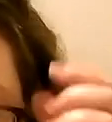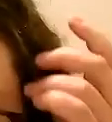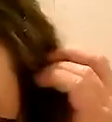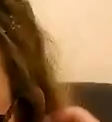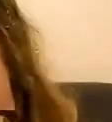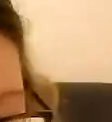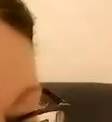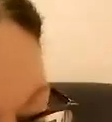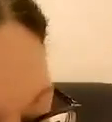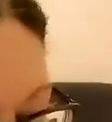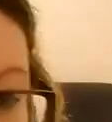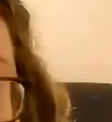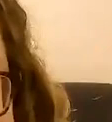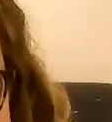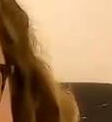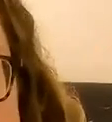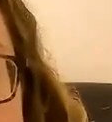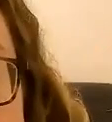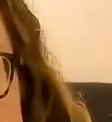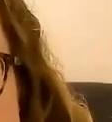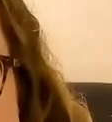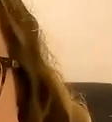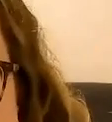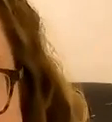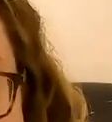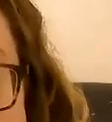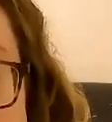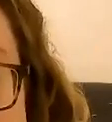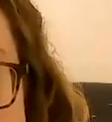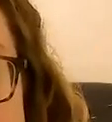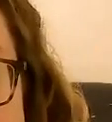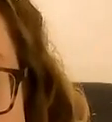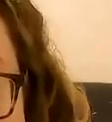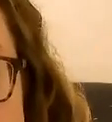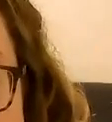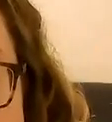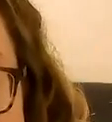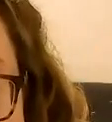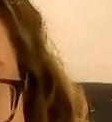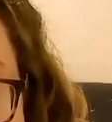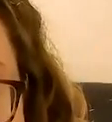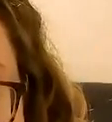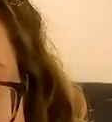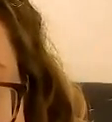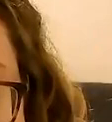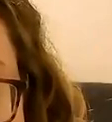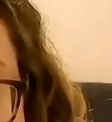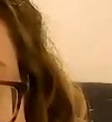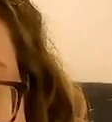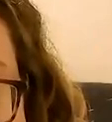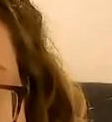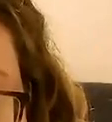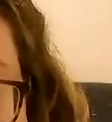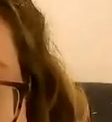more than happy to share that. So Might I also say that we hope to put that on our website when all of the conferences, all the